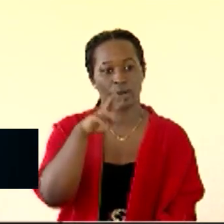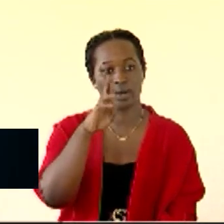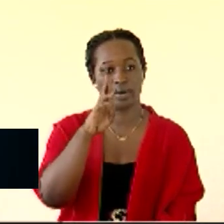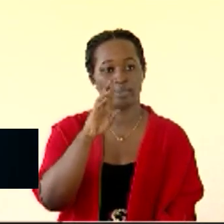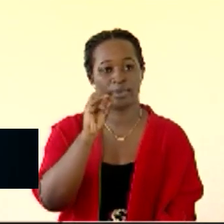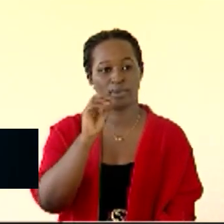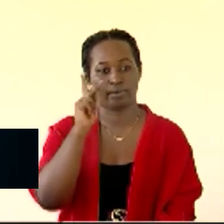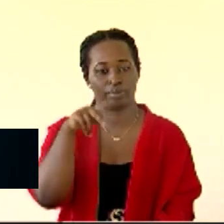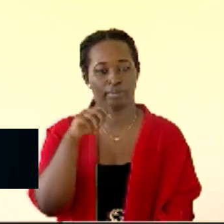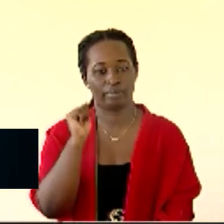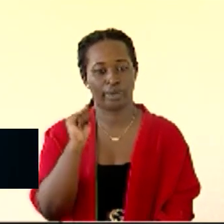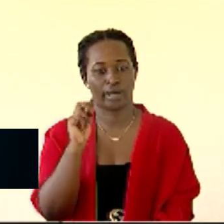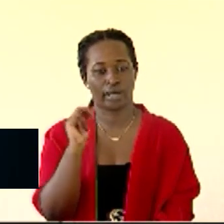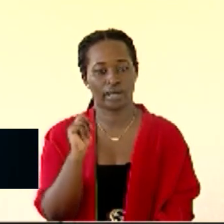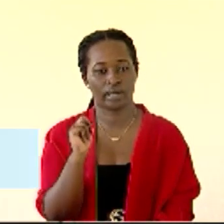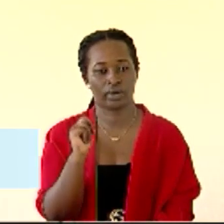propan-2-ol.